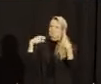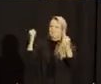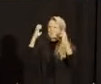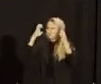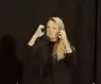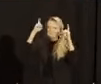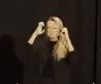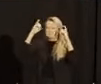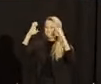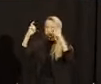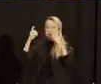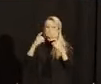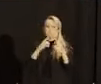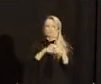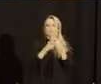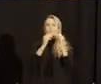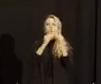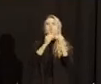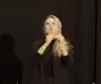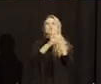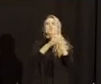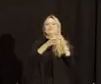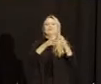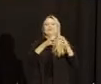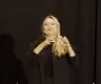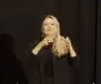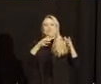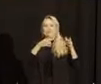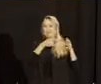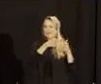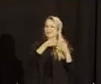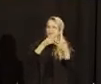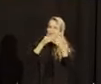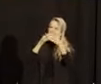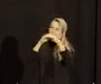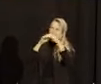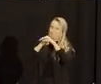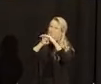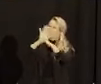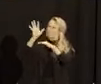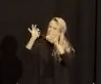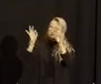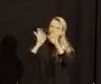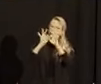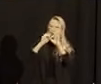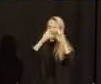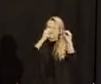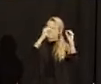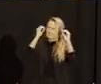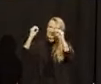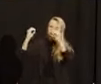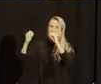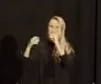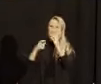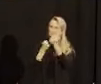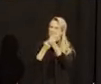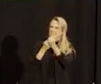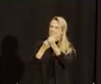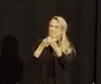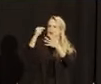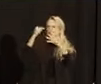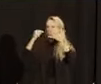community of folks who have acquired long COVID, on advocacy around gun violence. So I